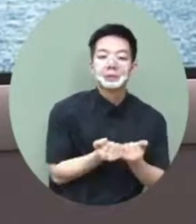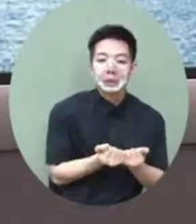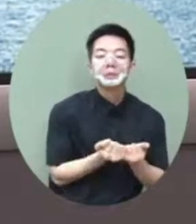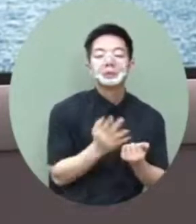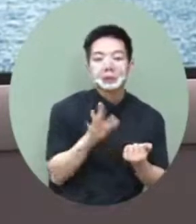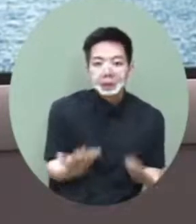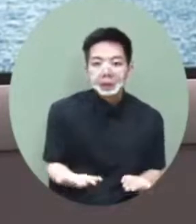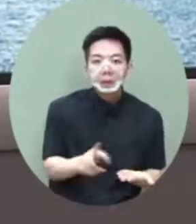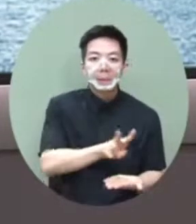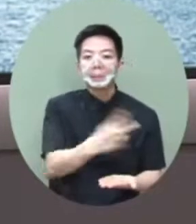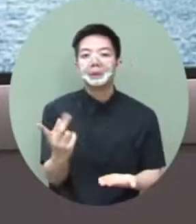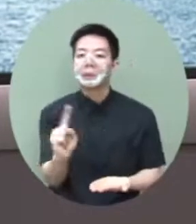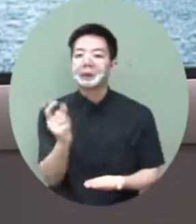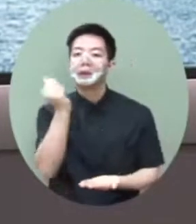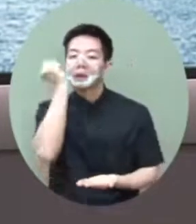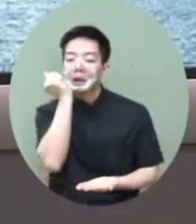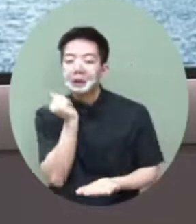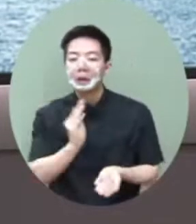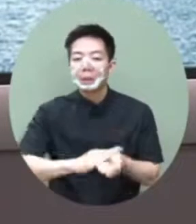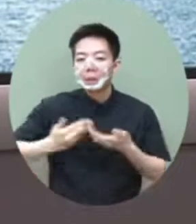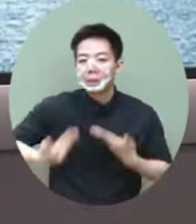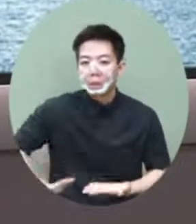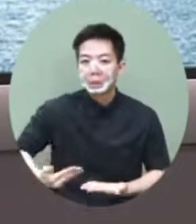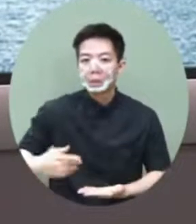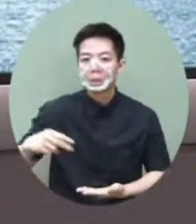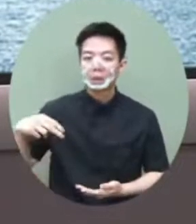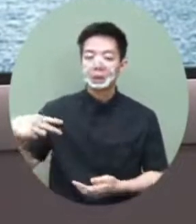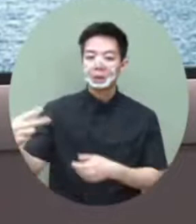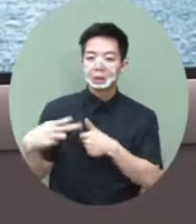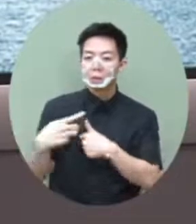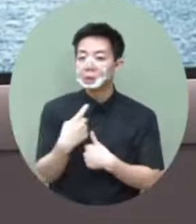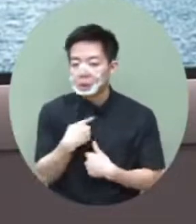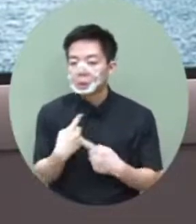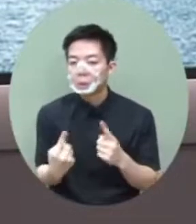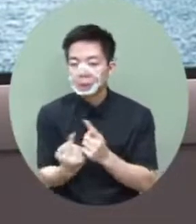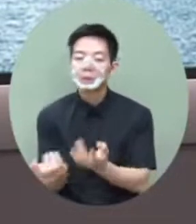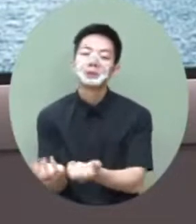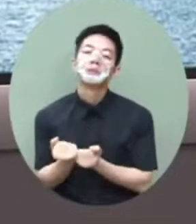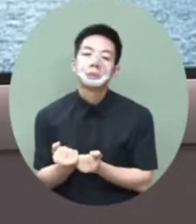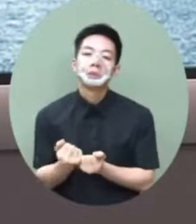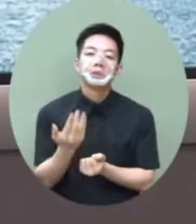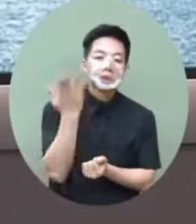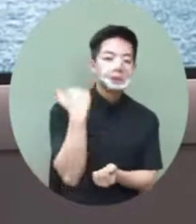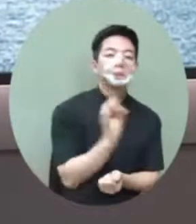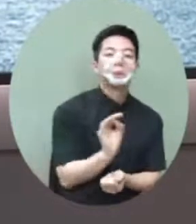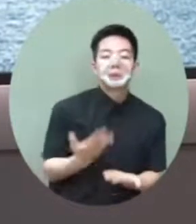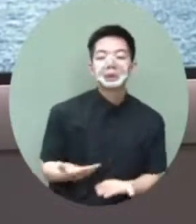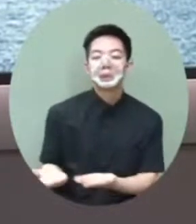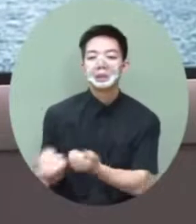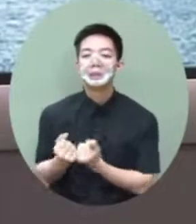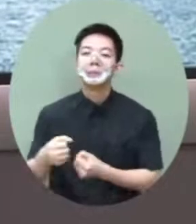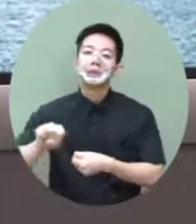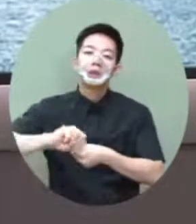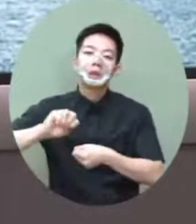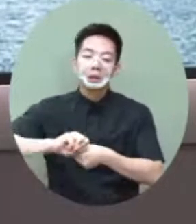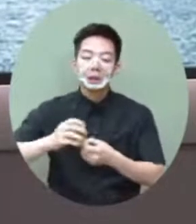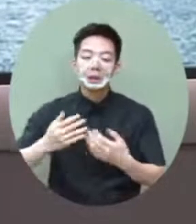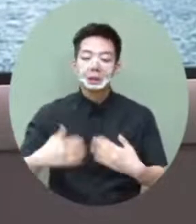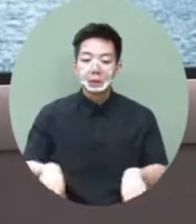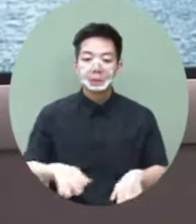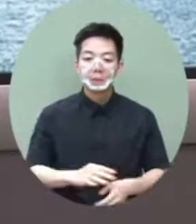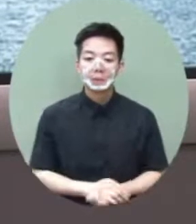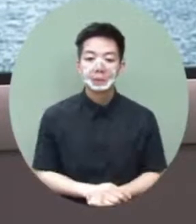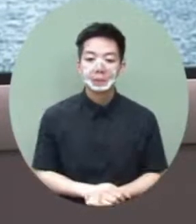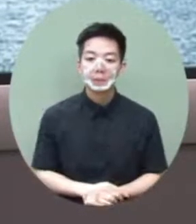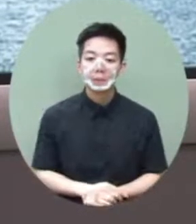were allocated to receive patients with better mobility. Now they've been converted to receive older patients